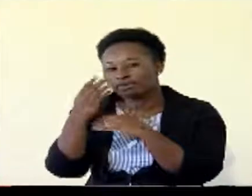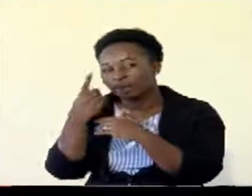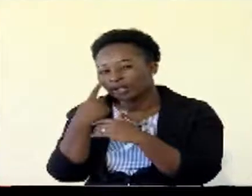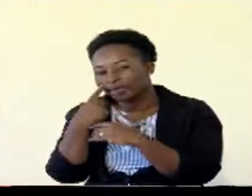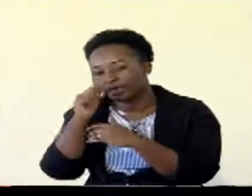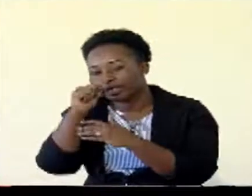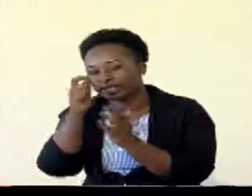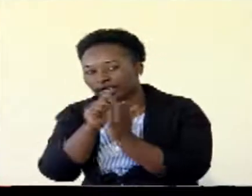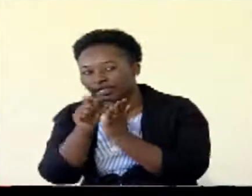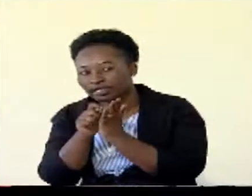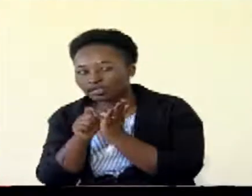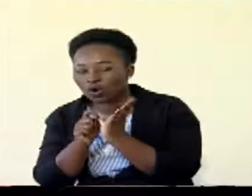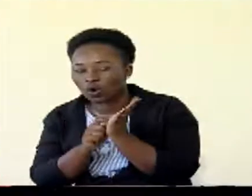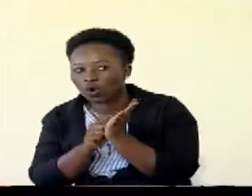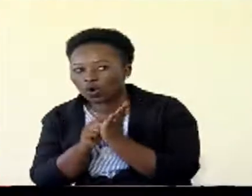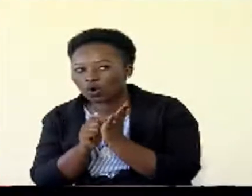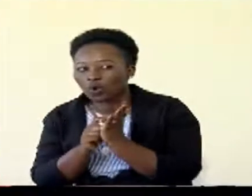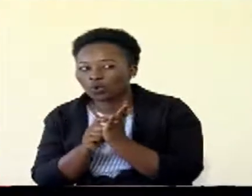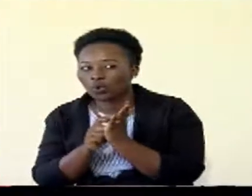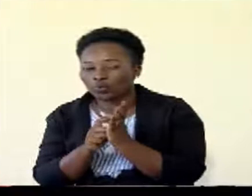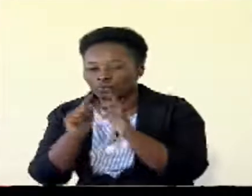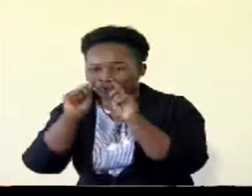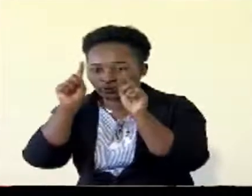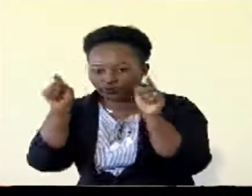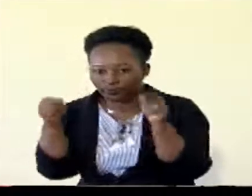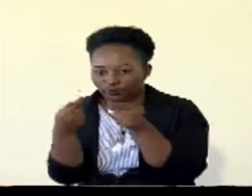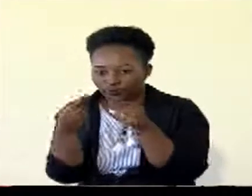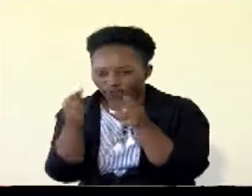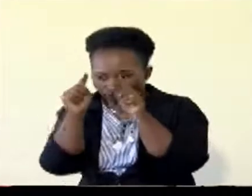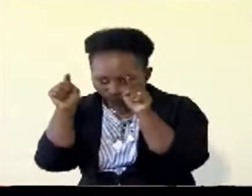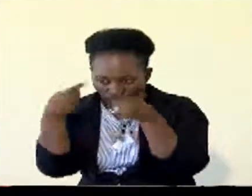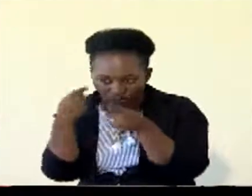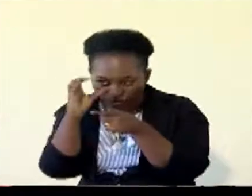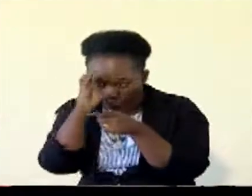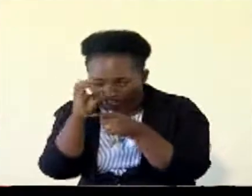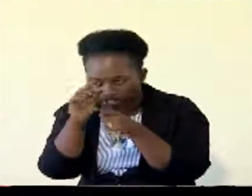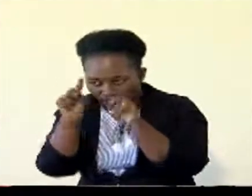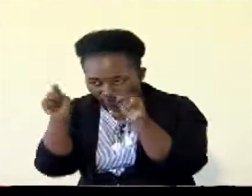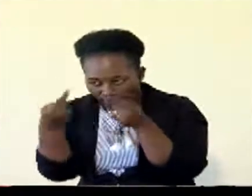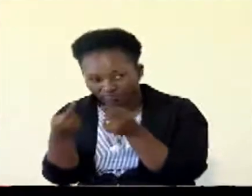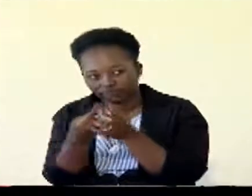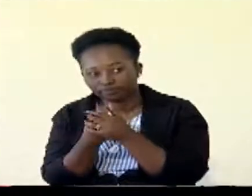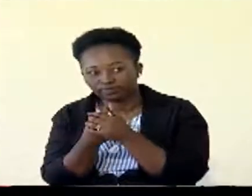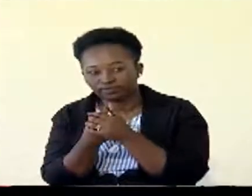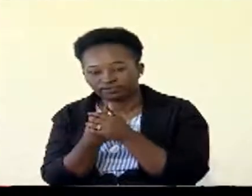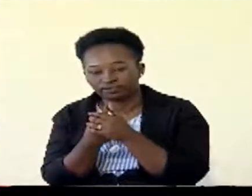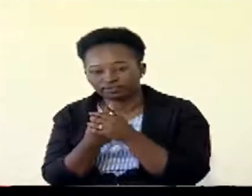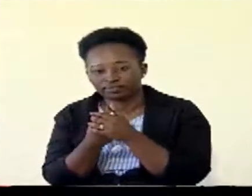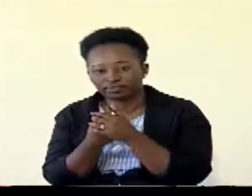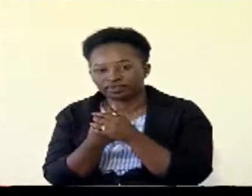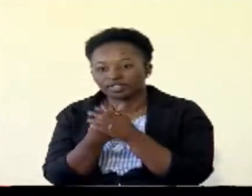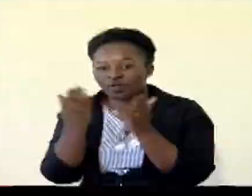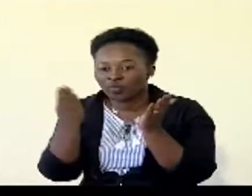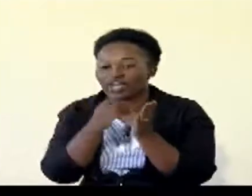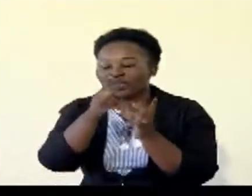is written on, like on my calculator, it is this. I hope you will find it there. That is where you